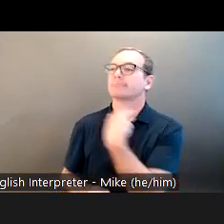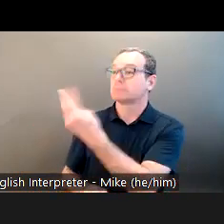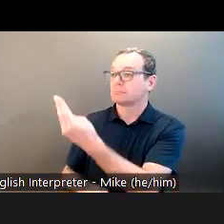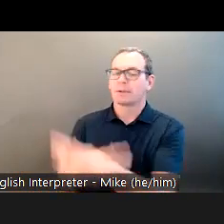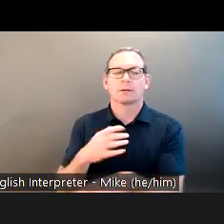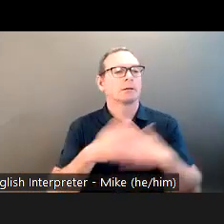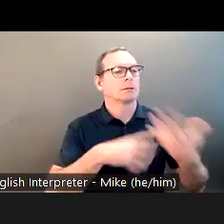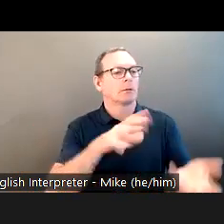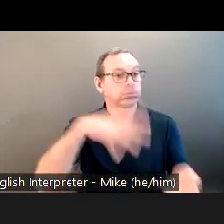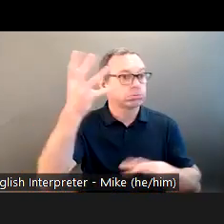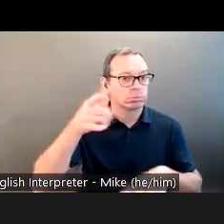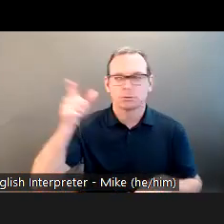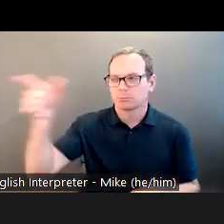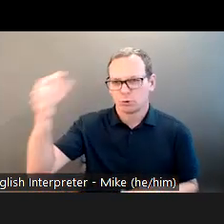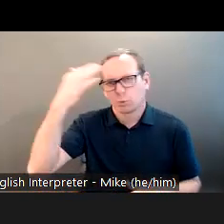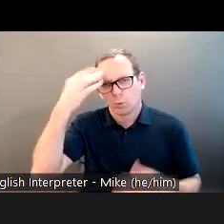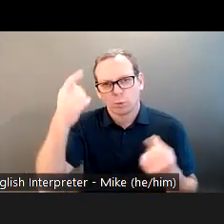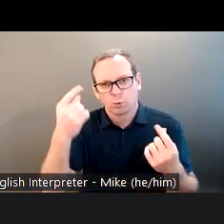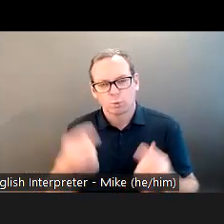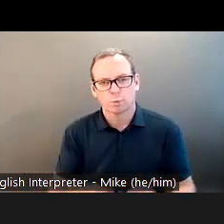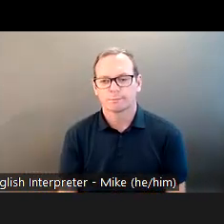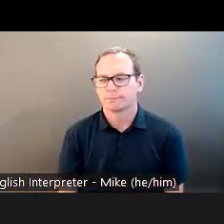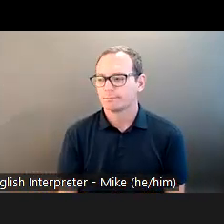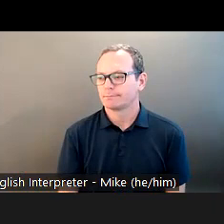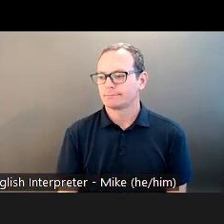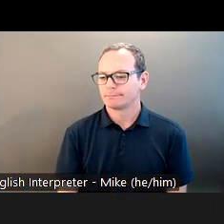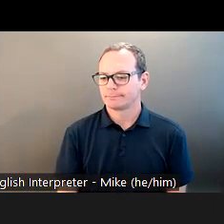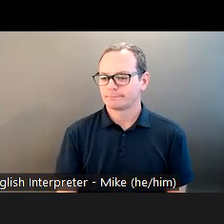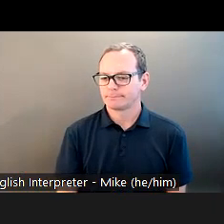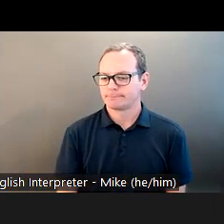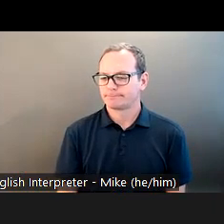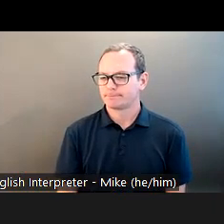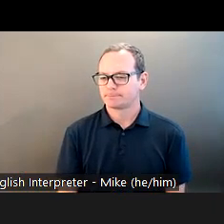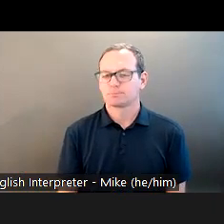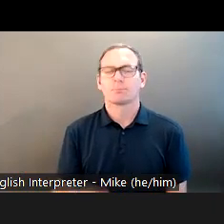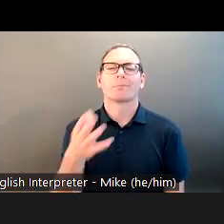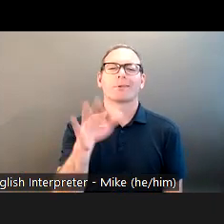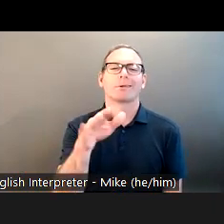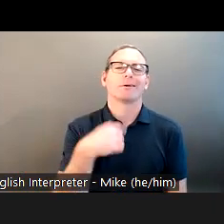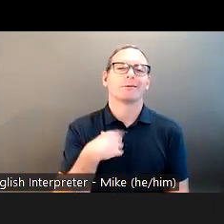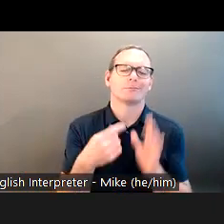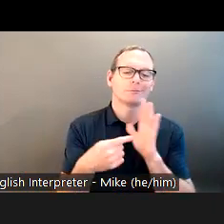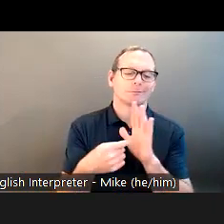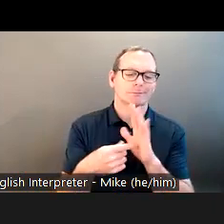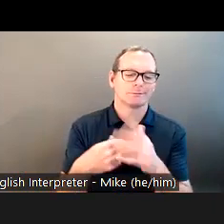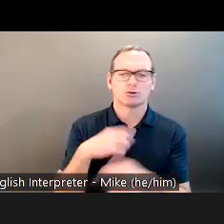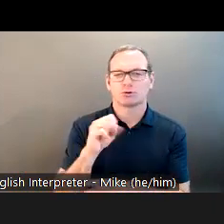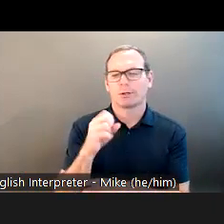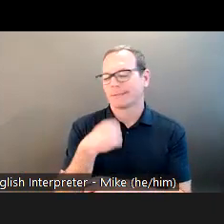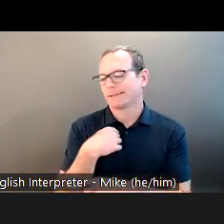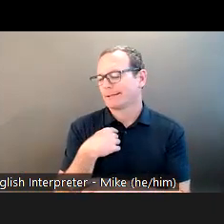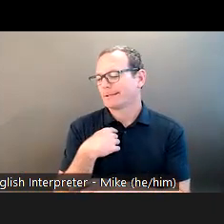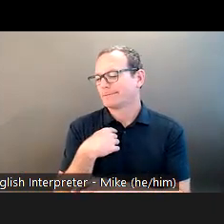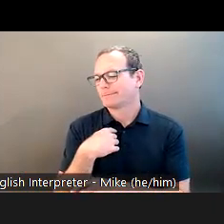Mhm. Yeah, the tricky part is that you can't, so for instance, I can't write on a piece of paper, if